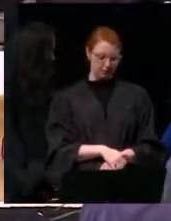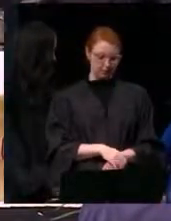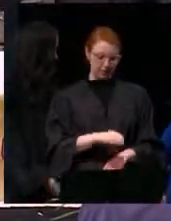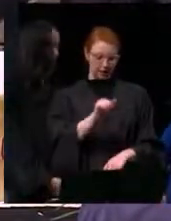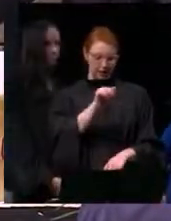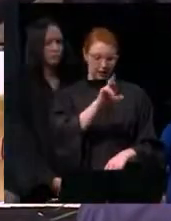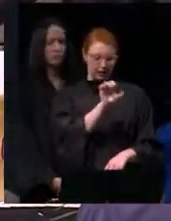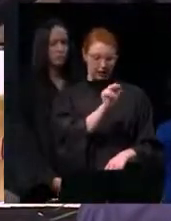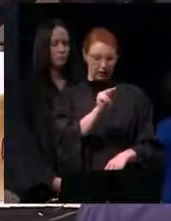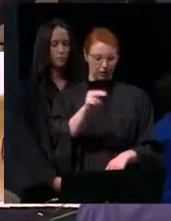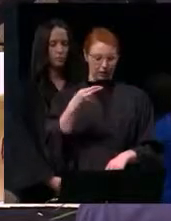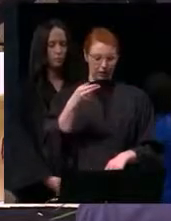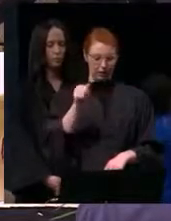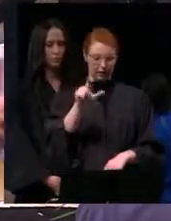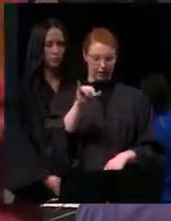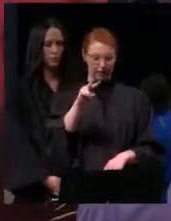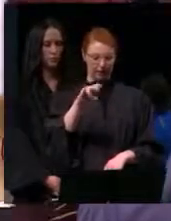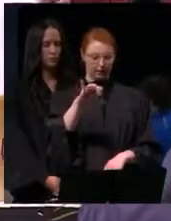Aaron Halilovich.